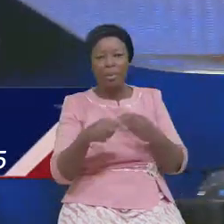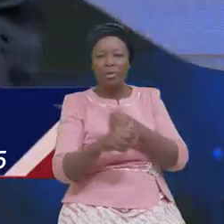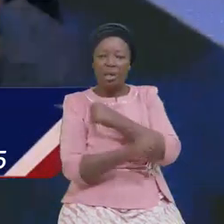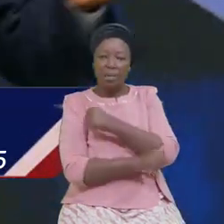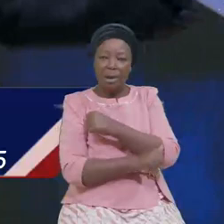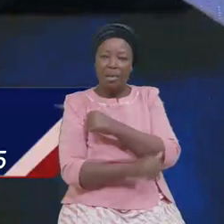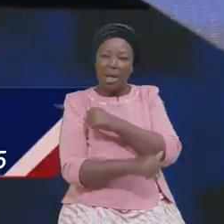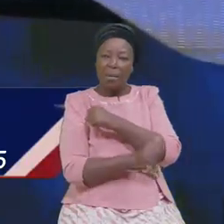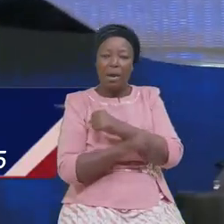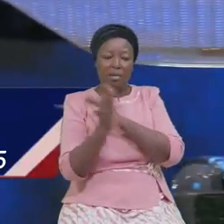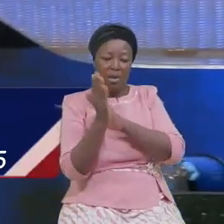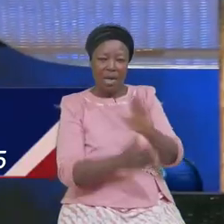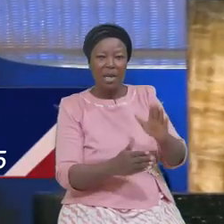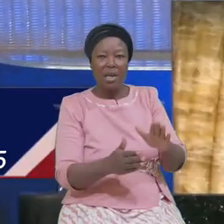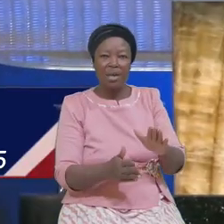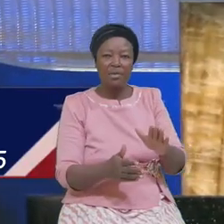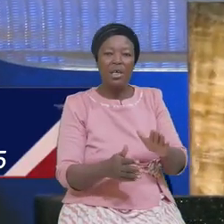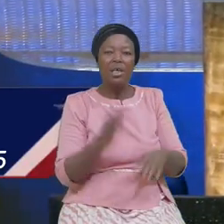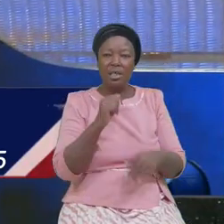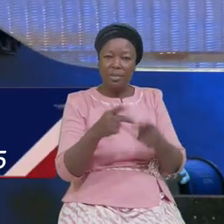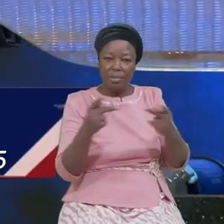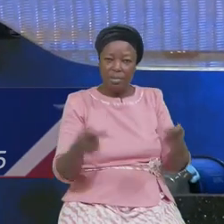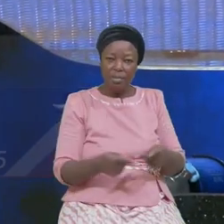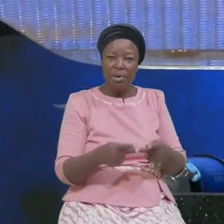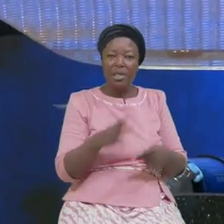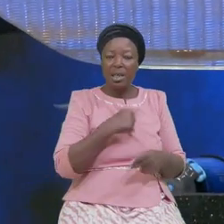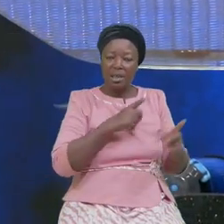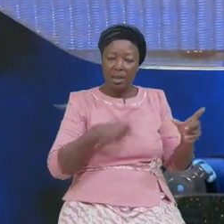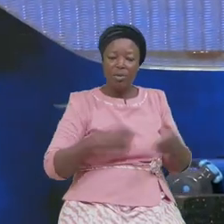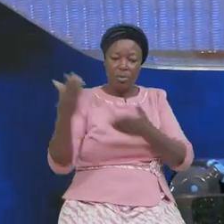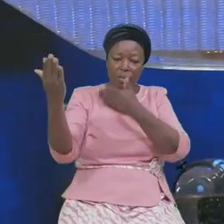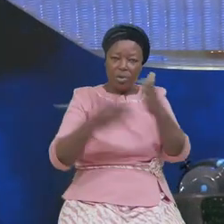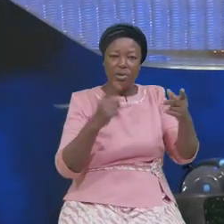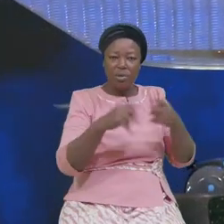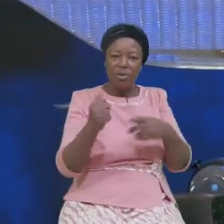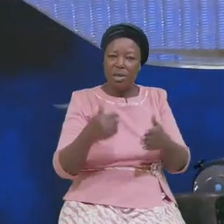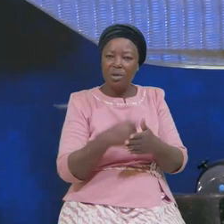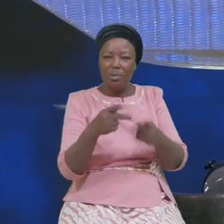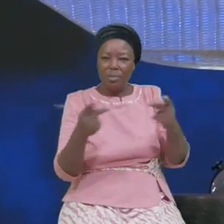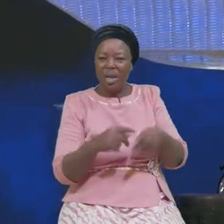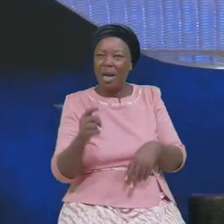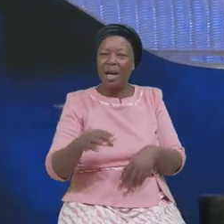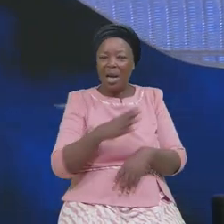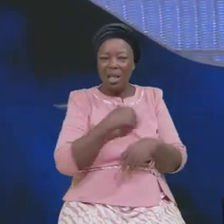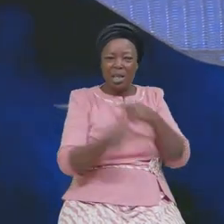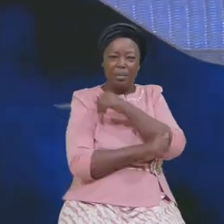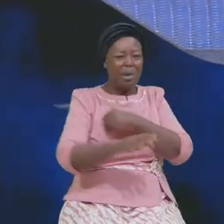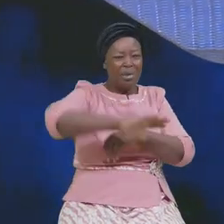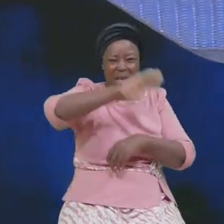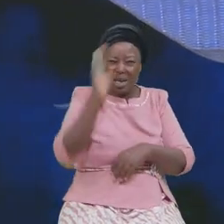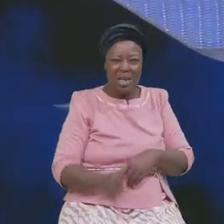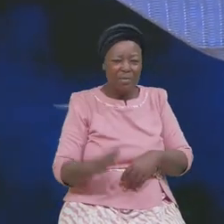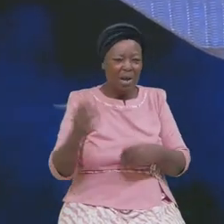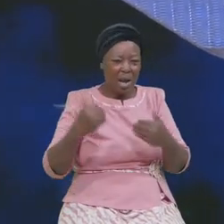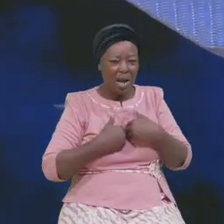Abraham left the all of Chaldees, and the Lord brought him to a new place, and he never had an